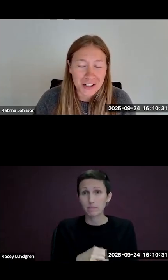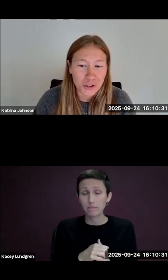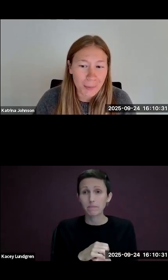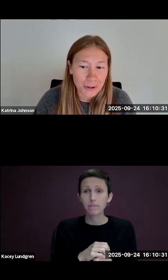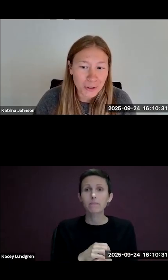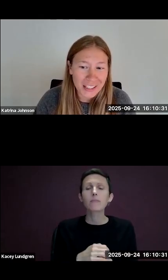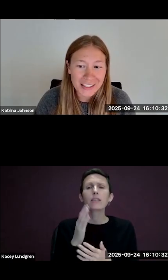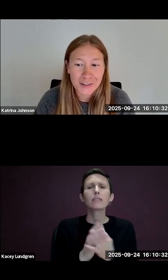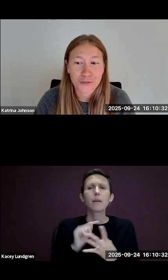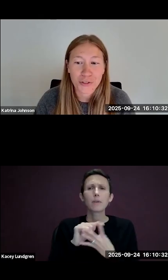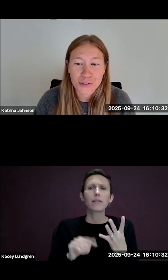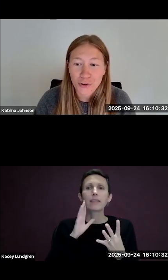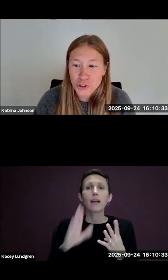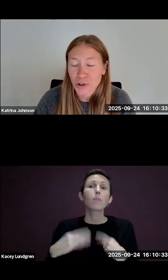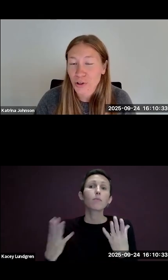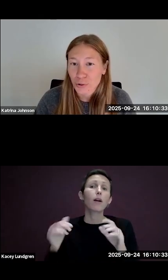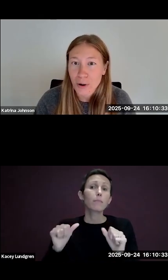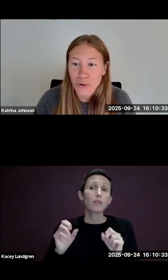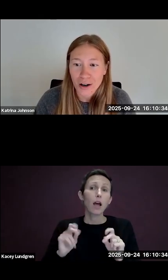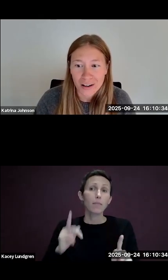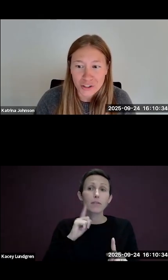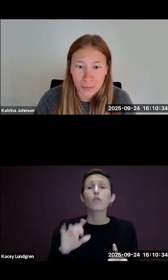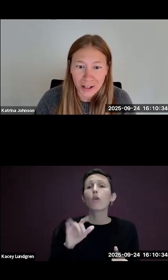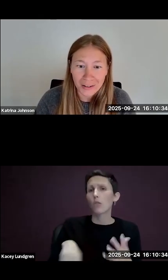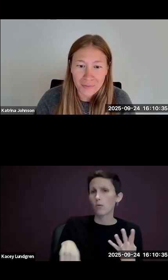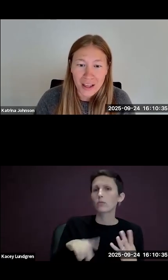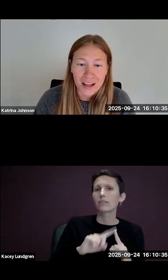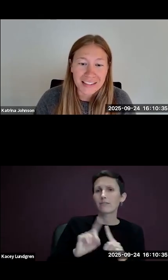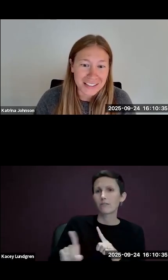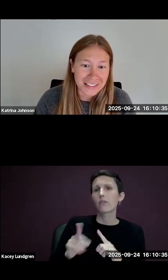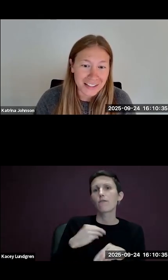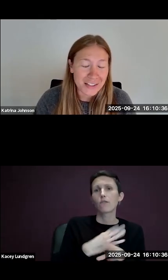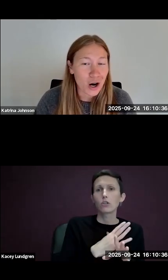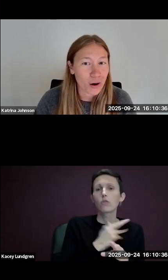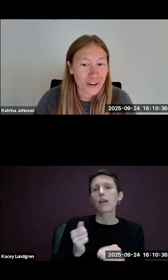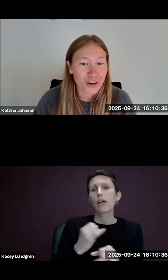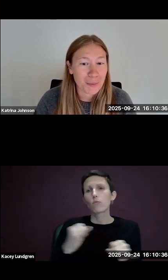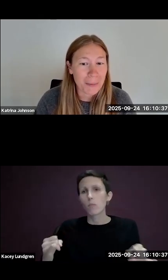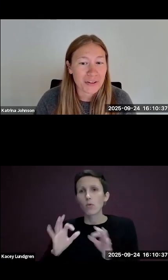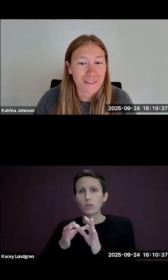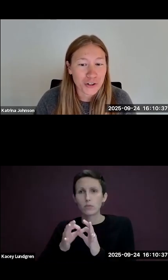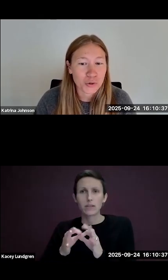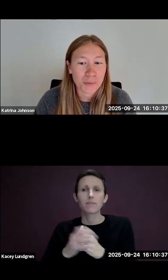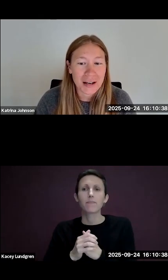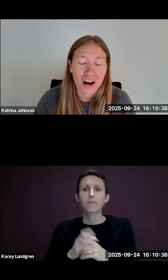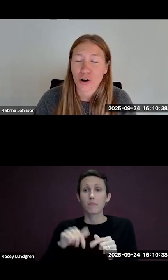include the potential opportunities for those virtual or remote interpreting instances.